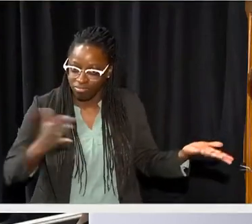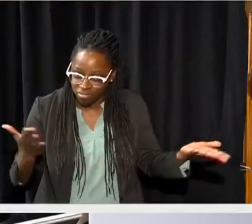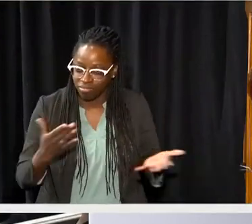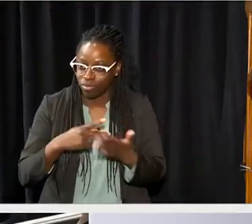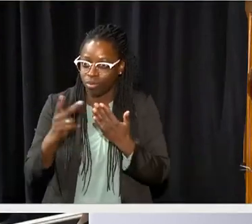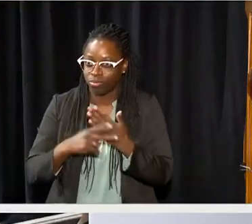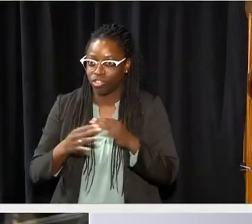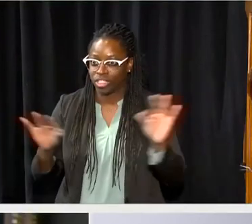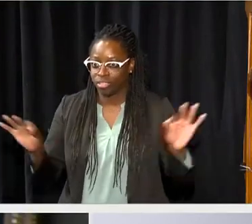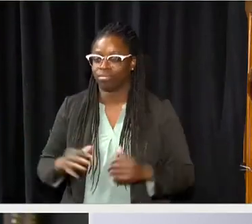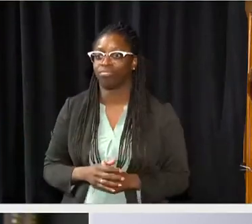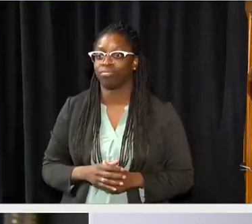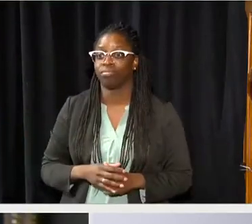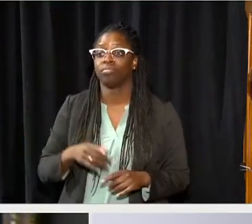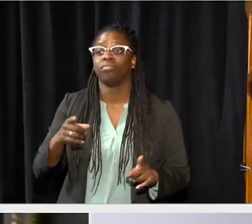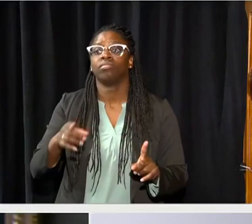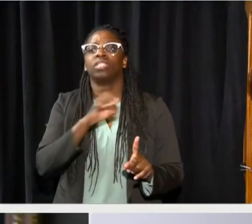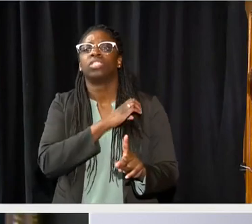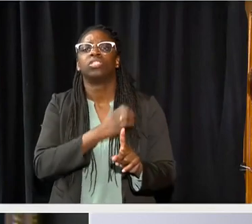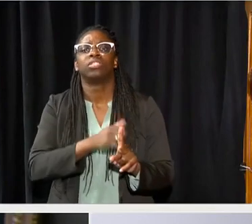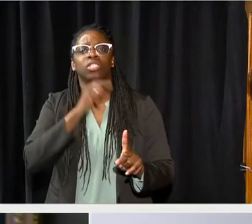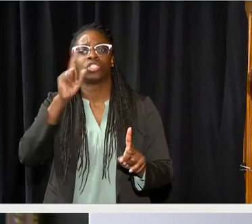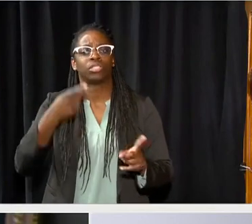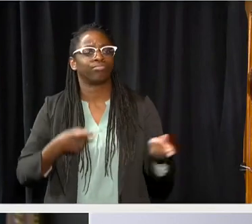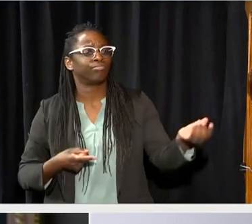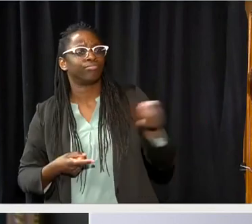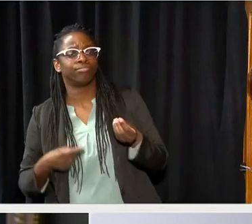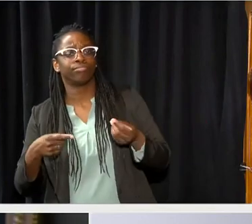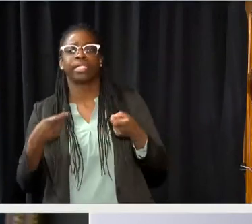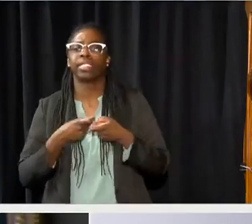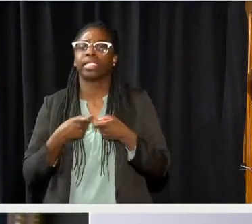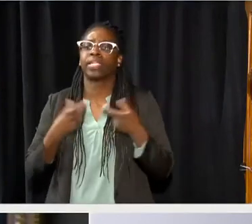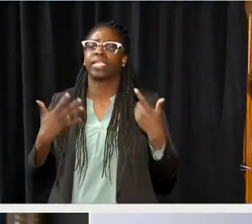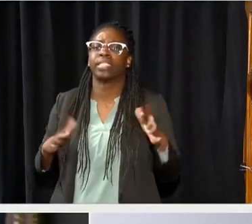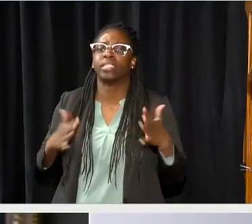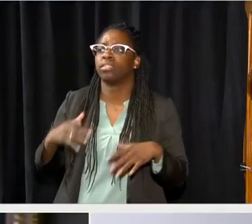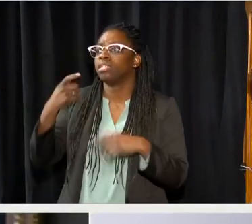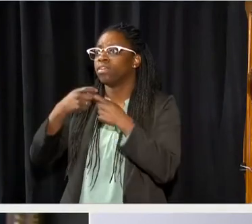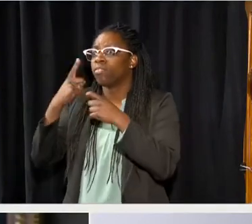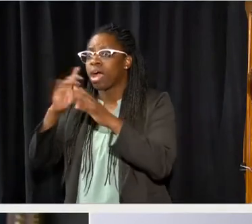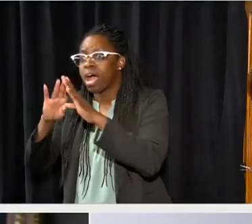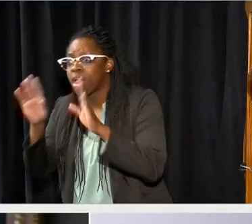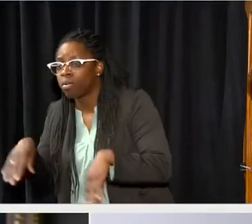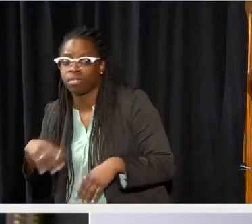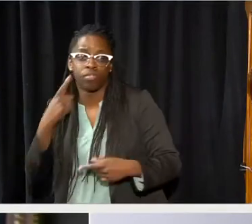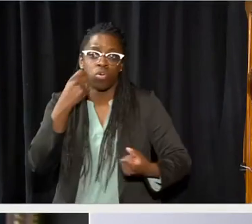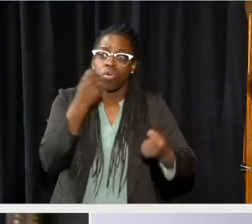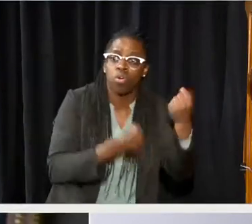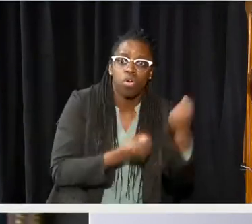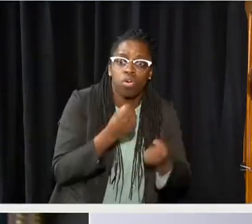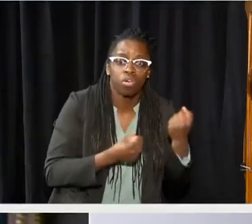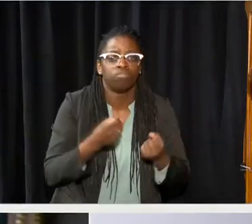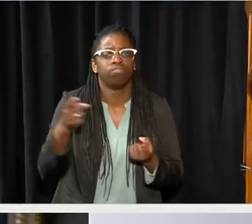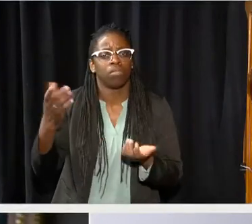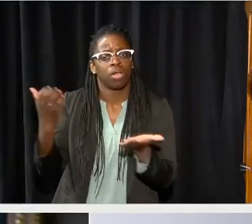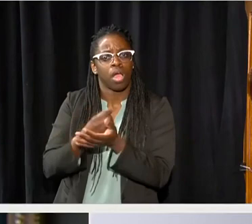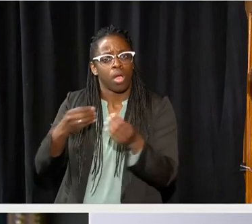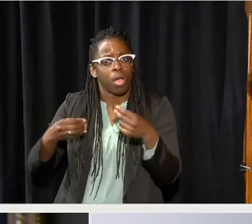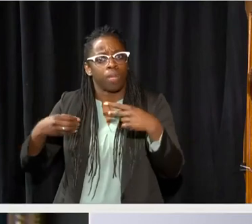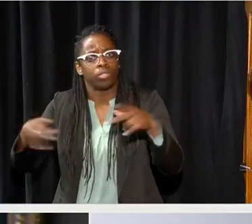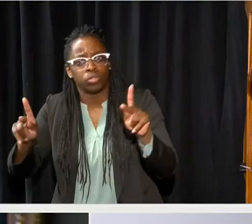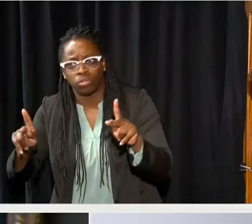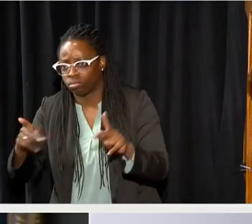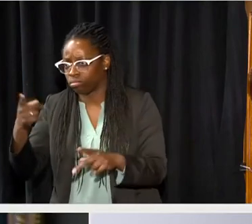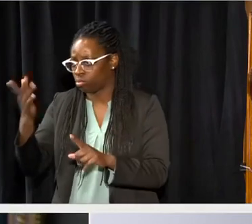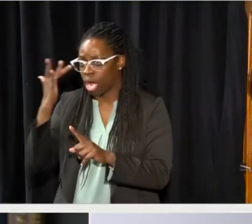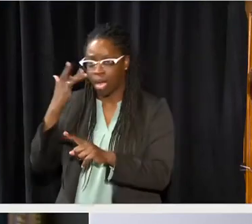You see, clean energy is not just going to power our homes and cars. It is going to power opportunity.